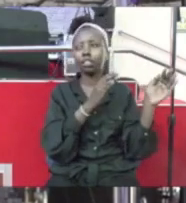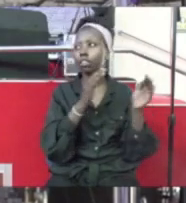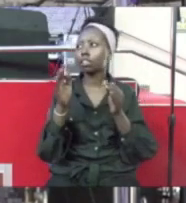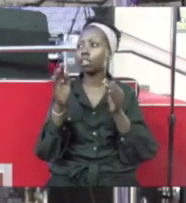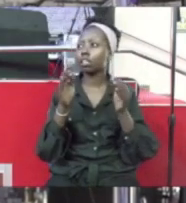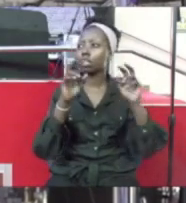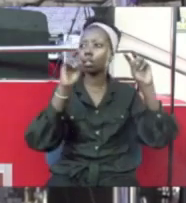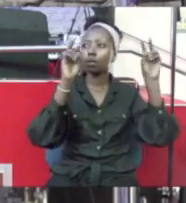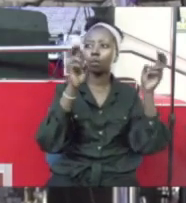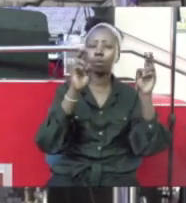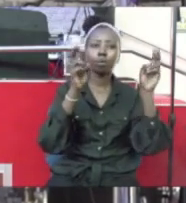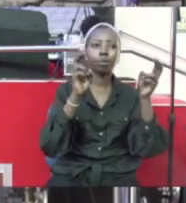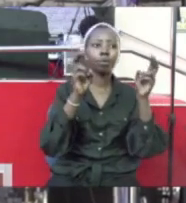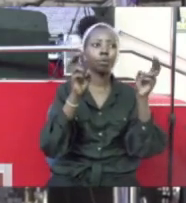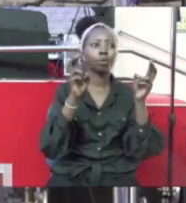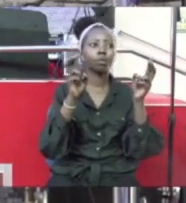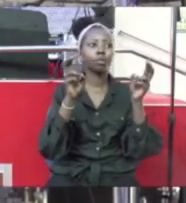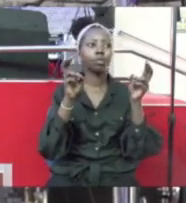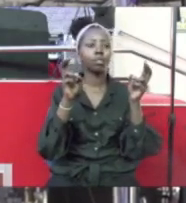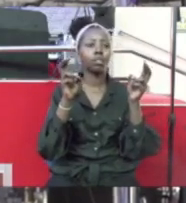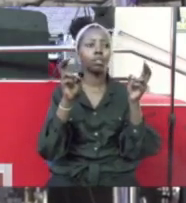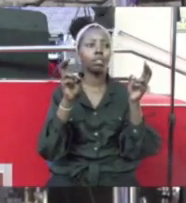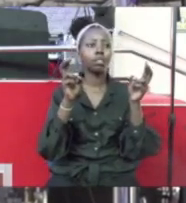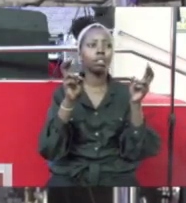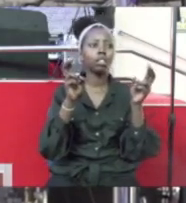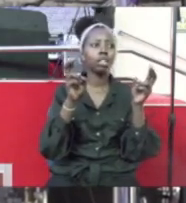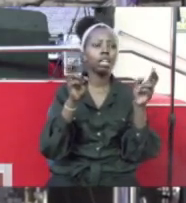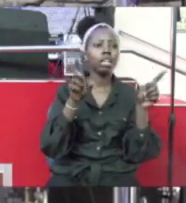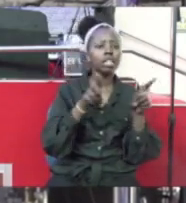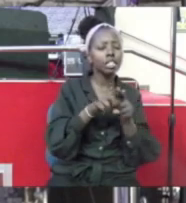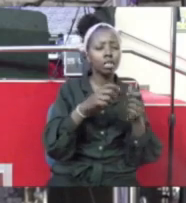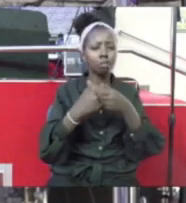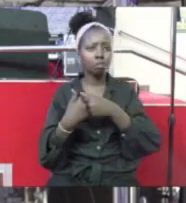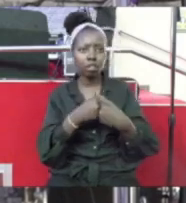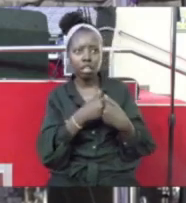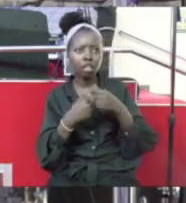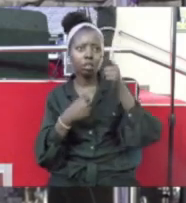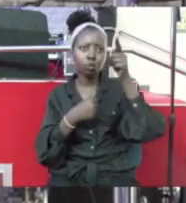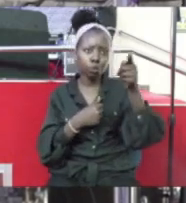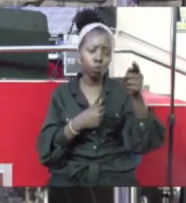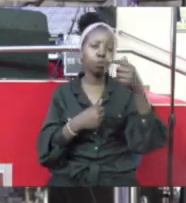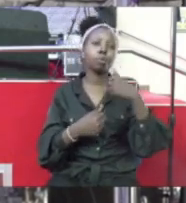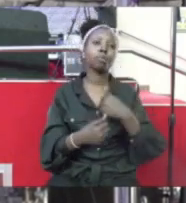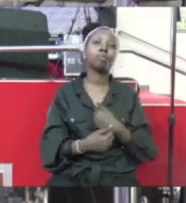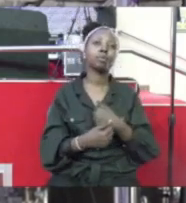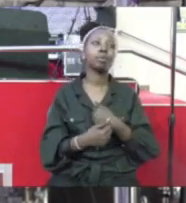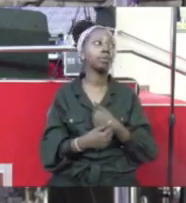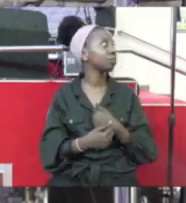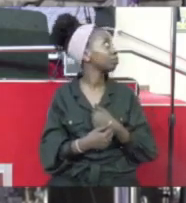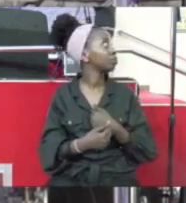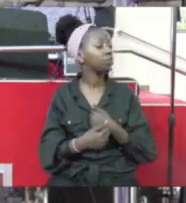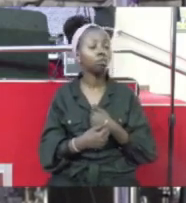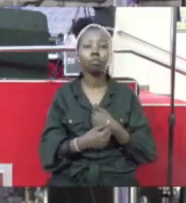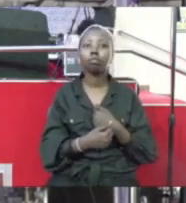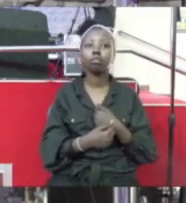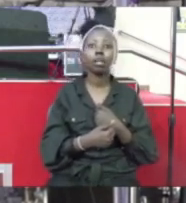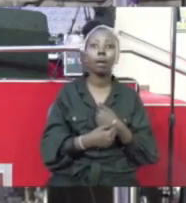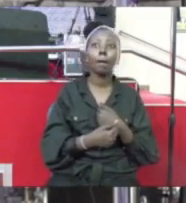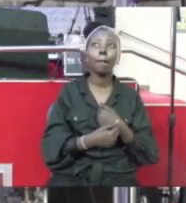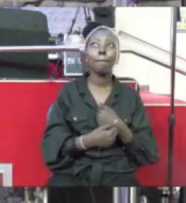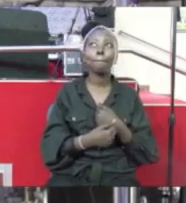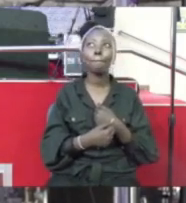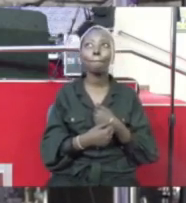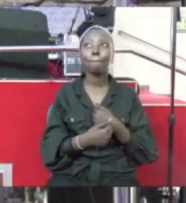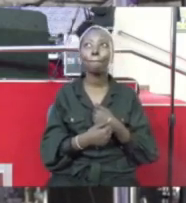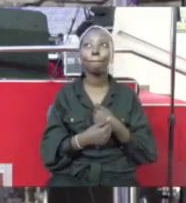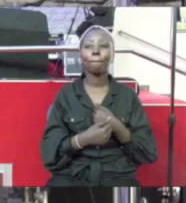through is a challenge to you and to me. Mada ambayo tutapitia leo ni changamoto kwangu na kwako. And